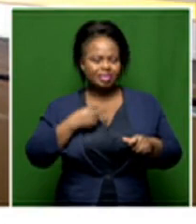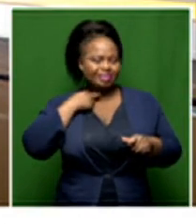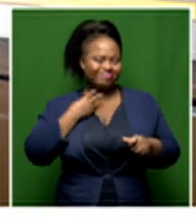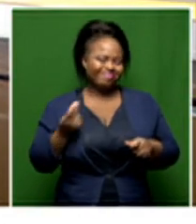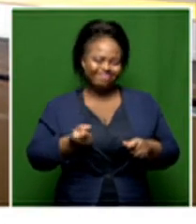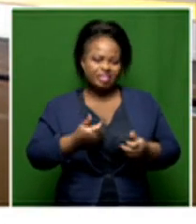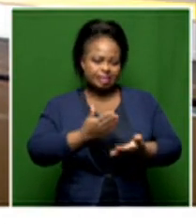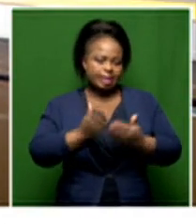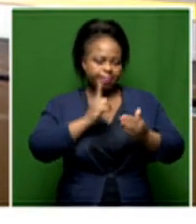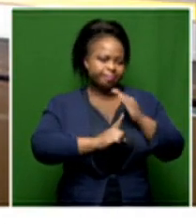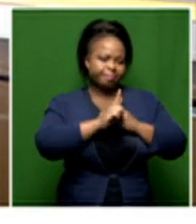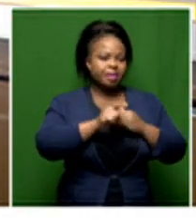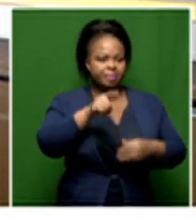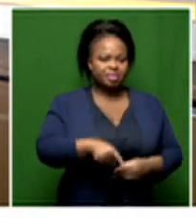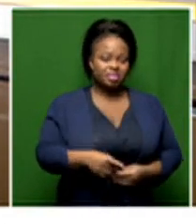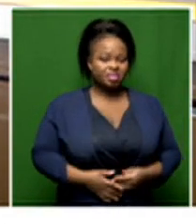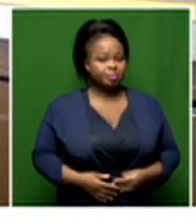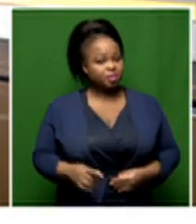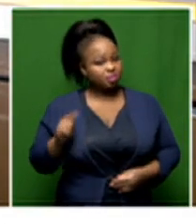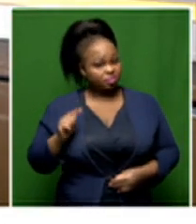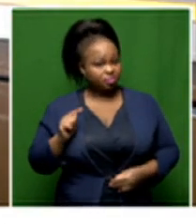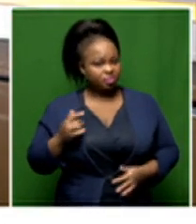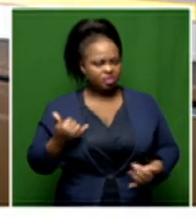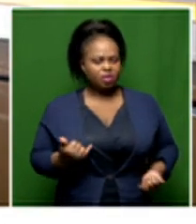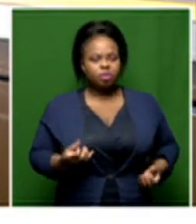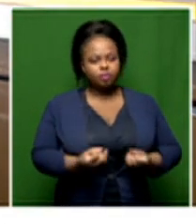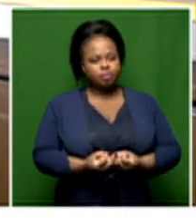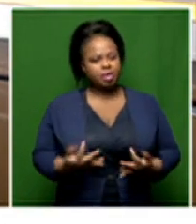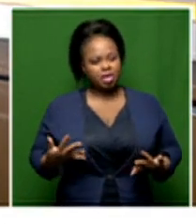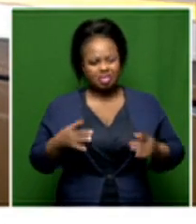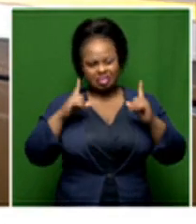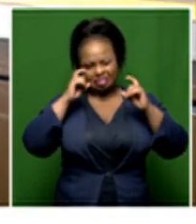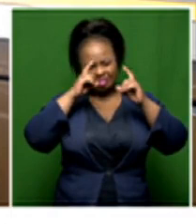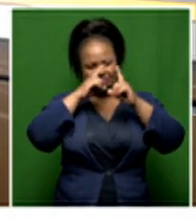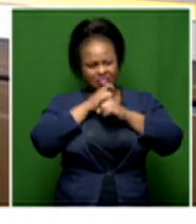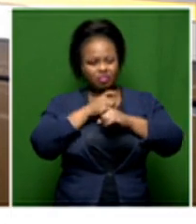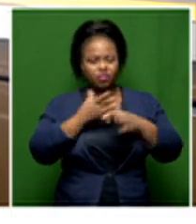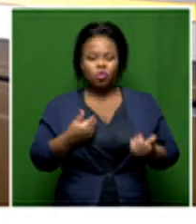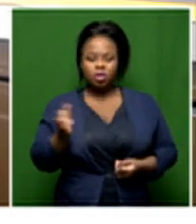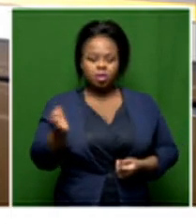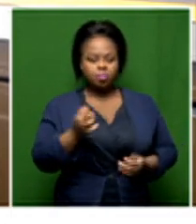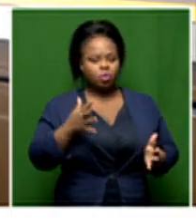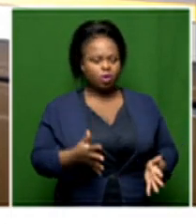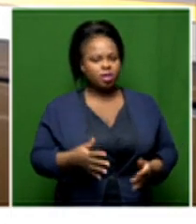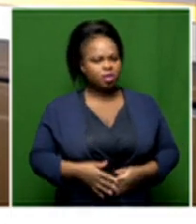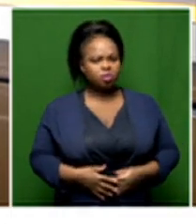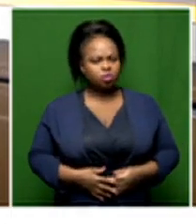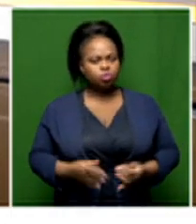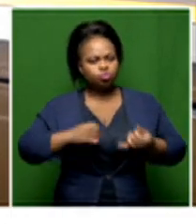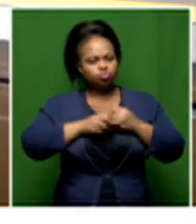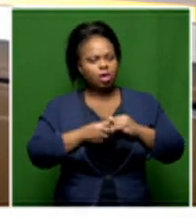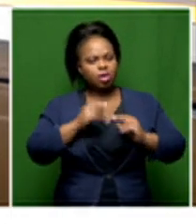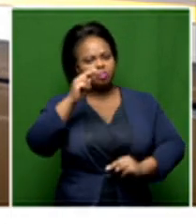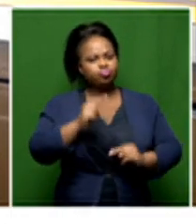to the workplace. And this has, of course, brought about many, many complications for employers in terms of how to